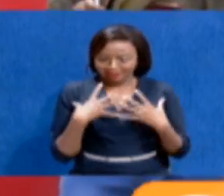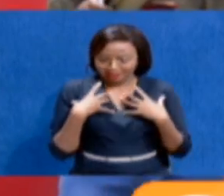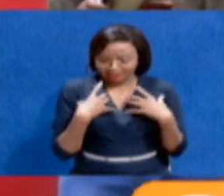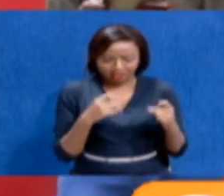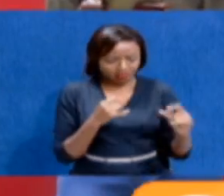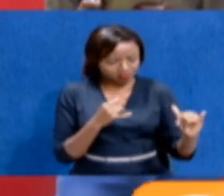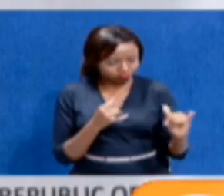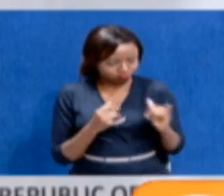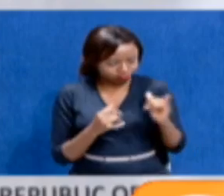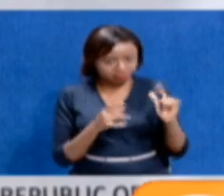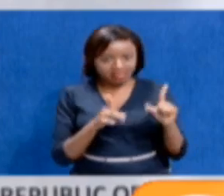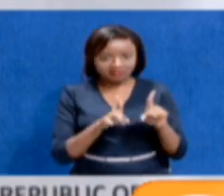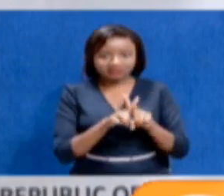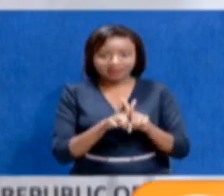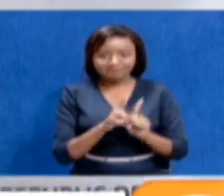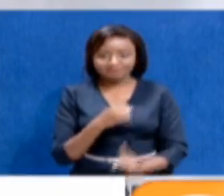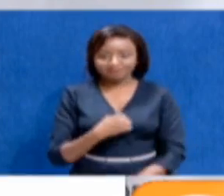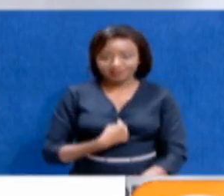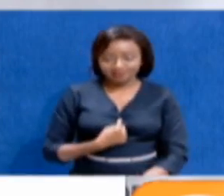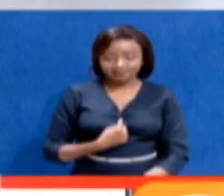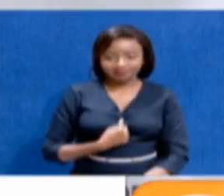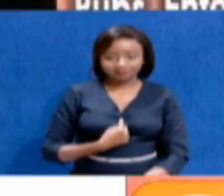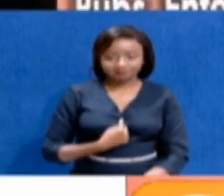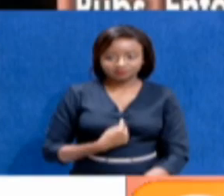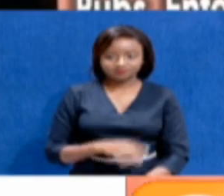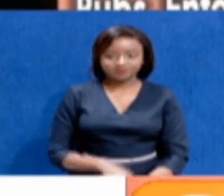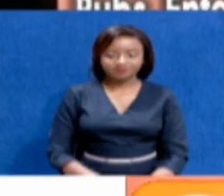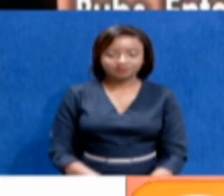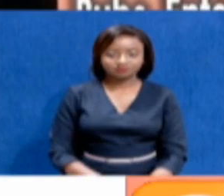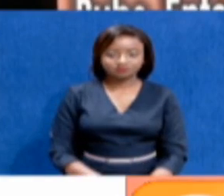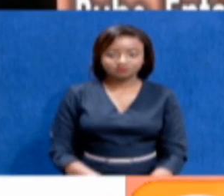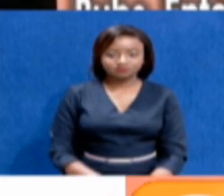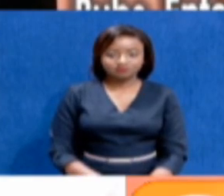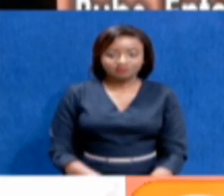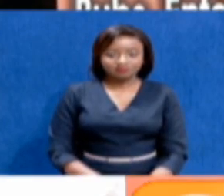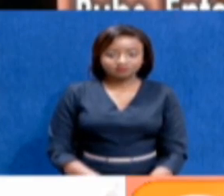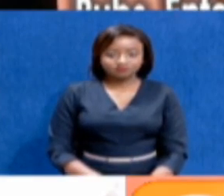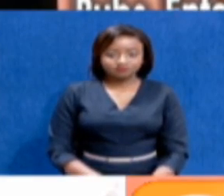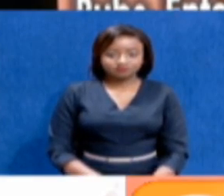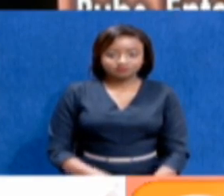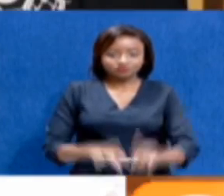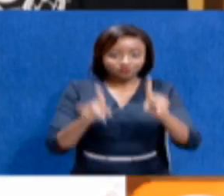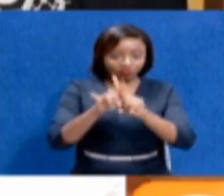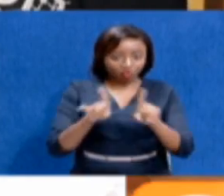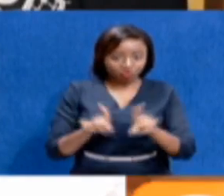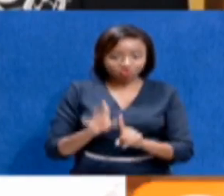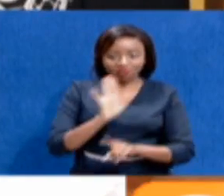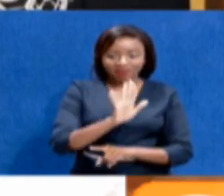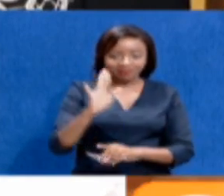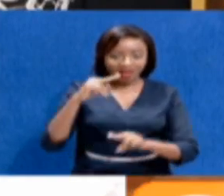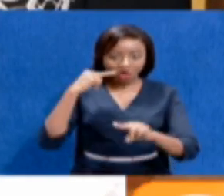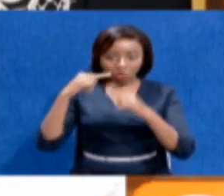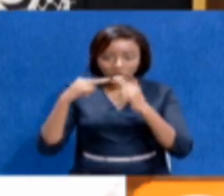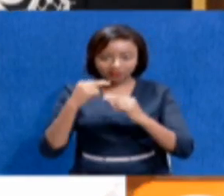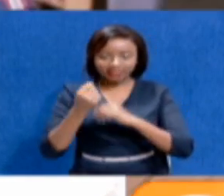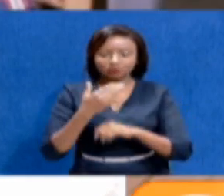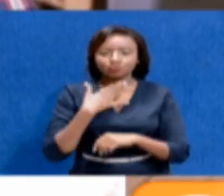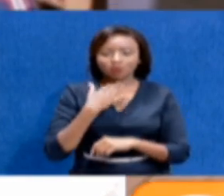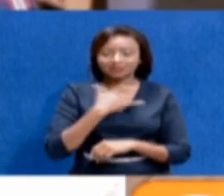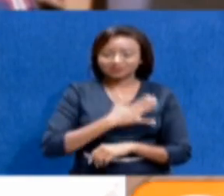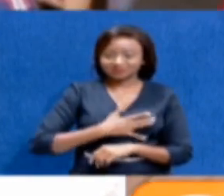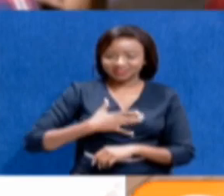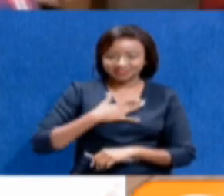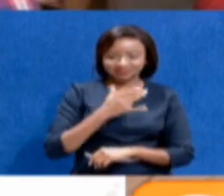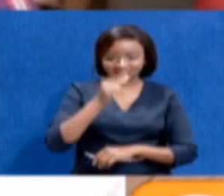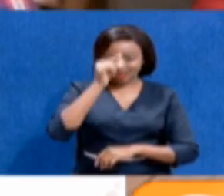A success story that home-based care protocols can indeed work. Meanwhile, restaurant operators want the government to extend operating hours